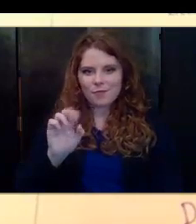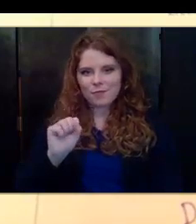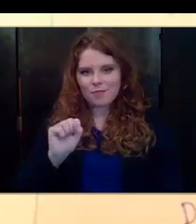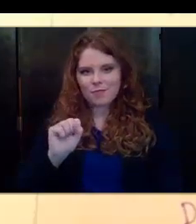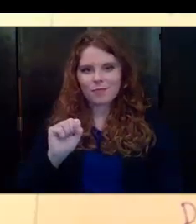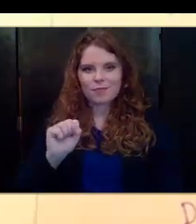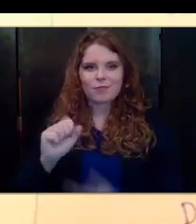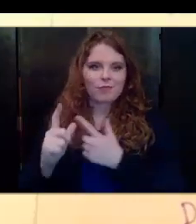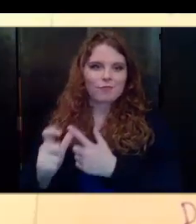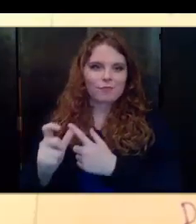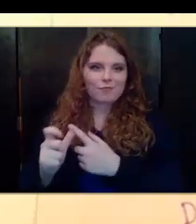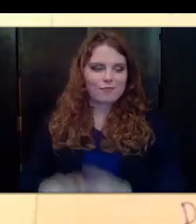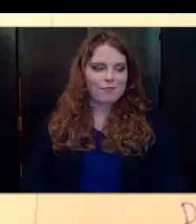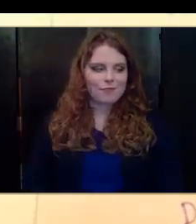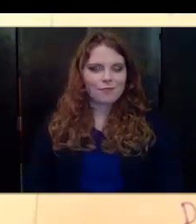ran.